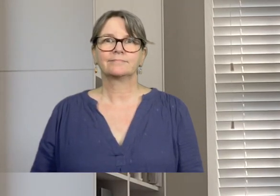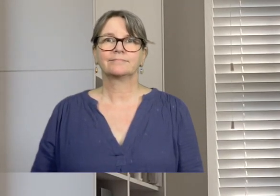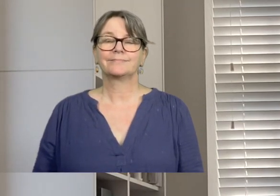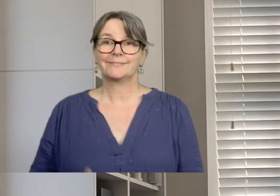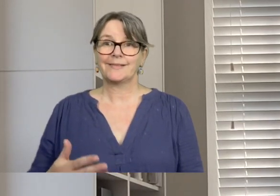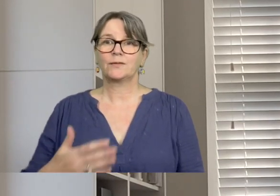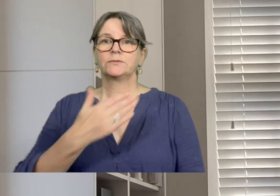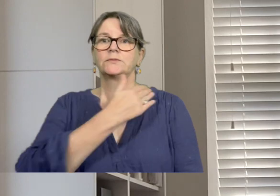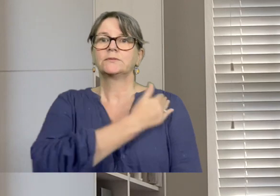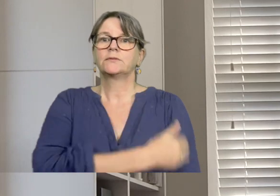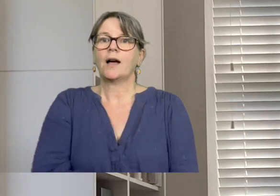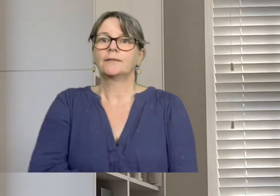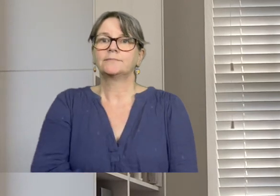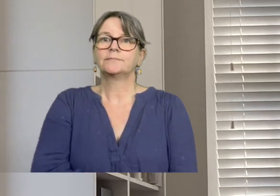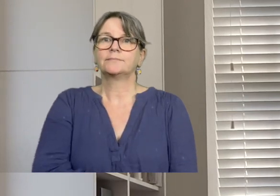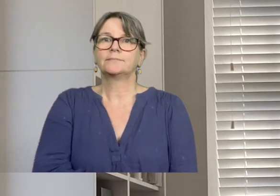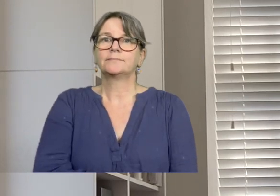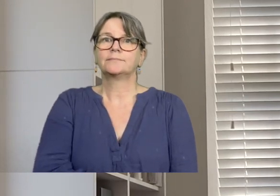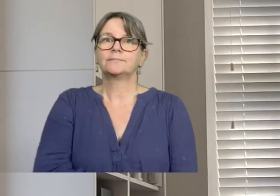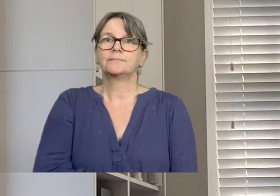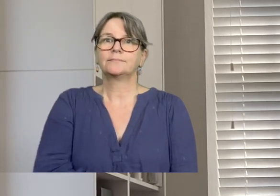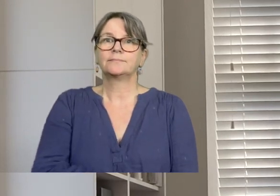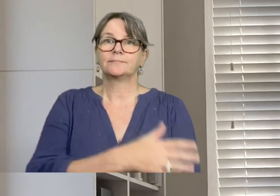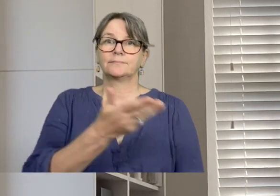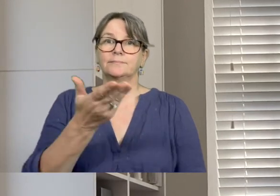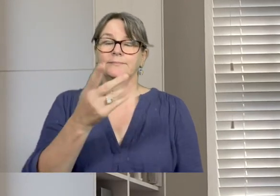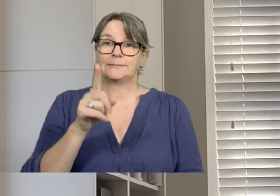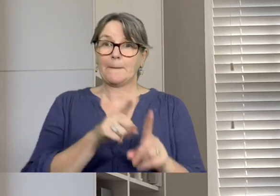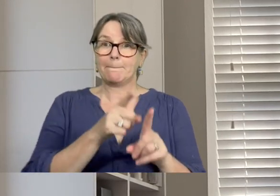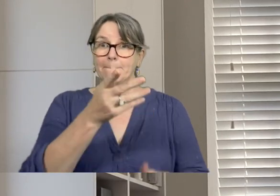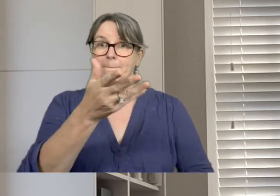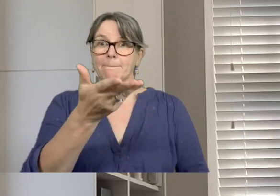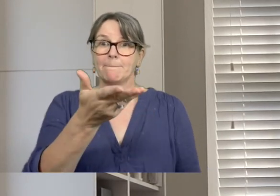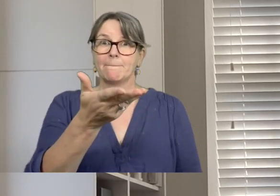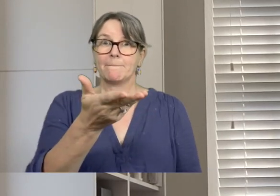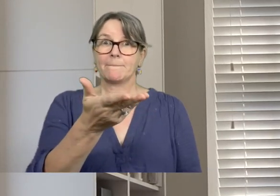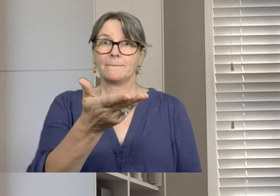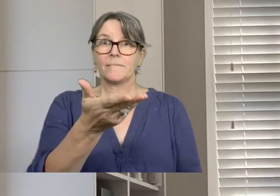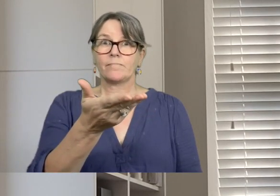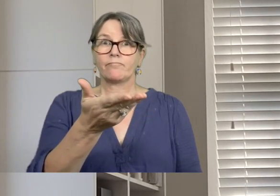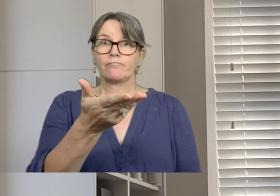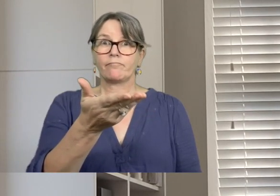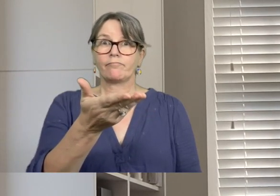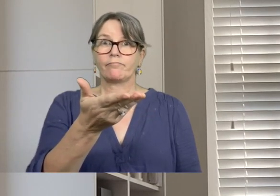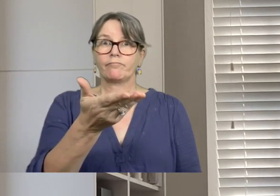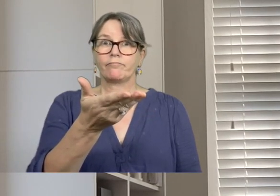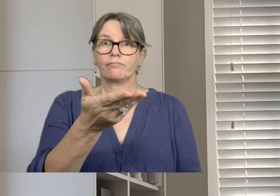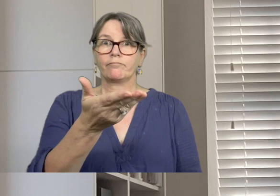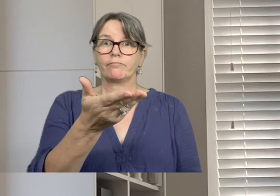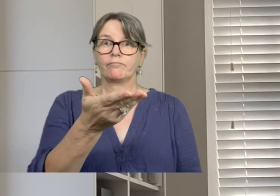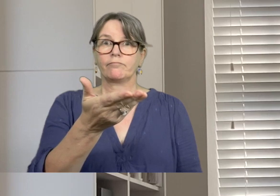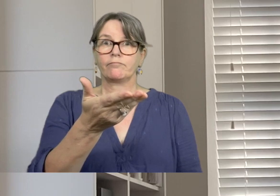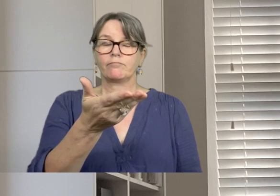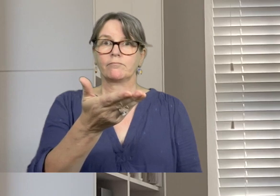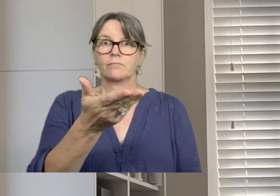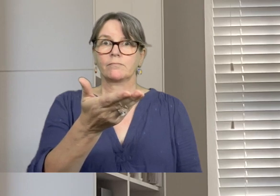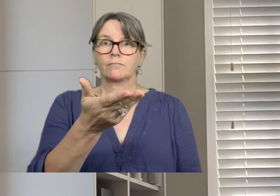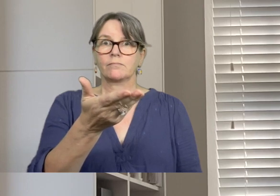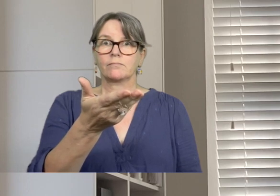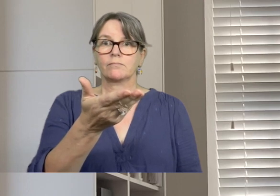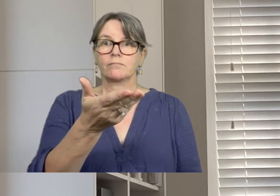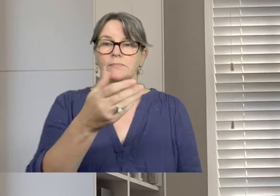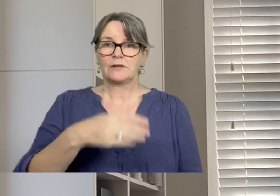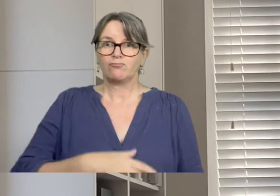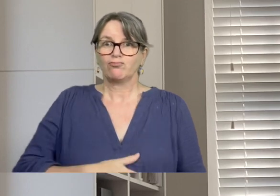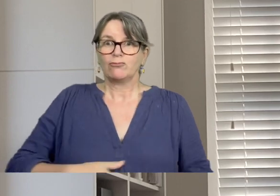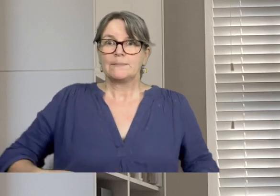So reaching the top hand up above the head. We're gonna have palm up so we can't cheat too much. We're gonna let the head rest on the